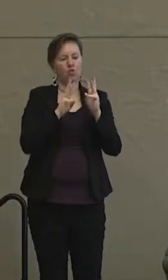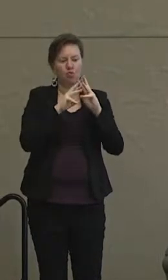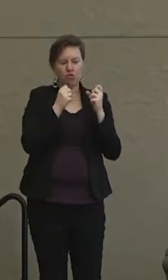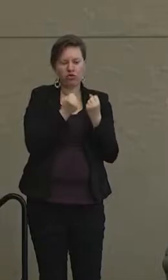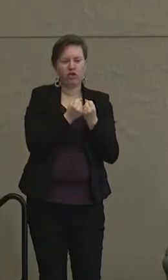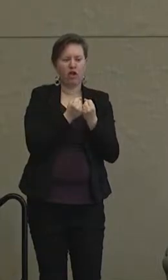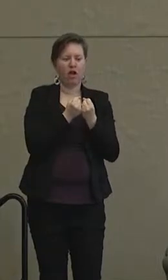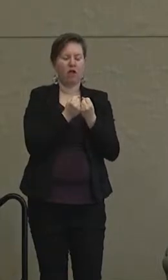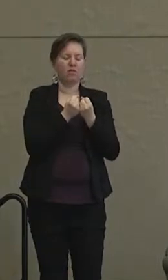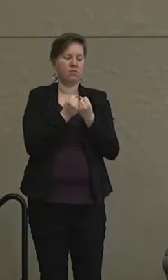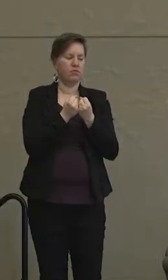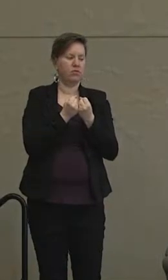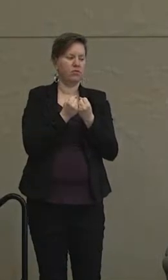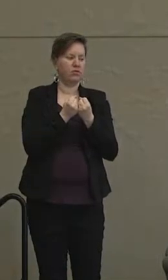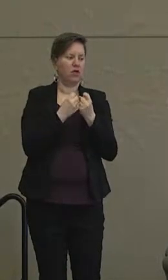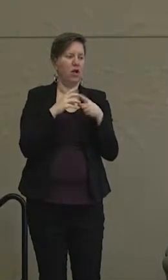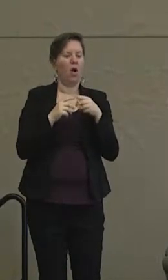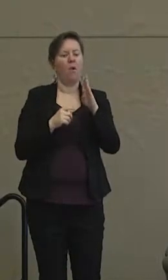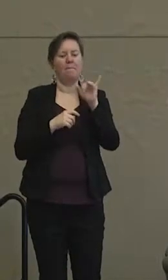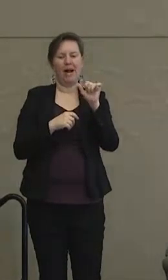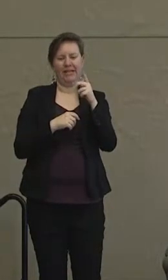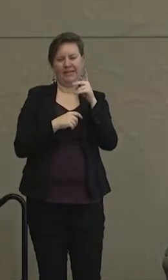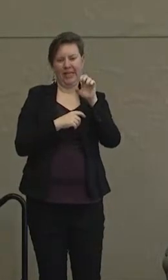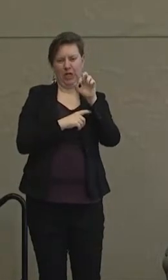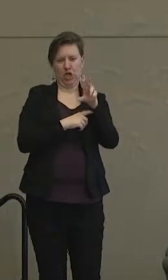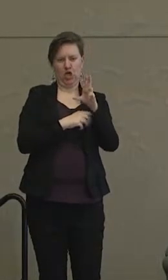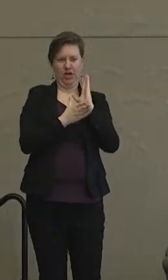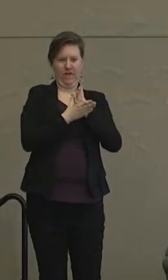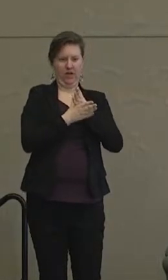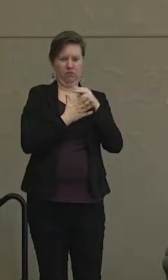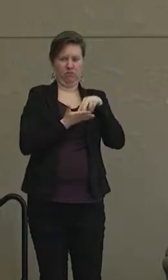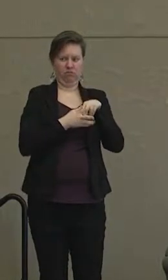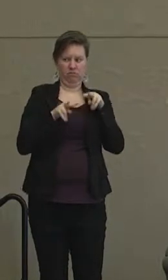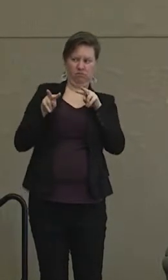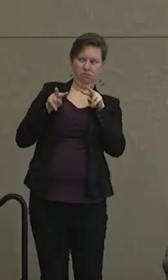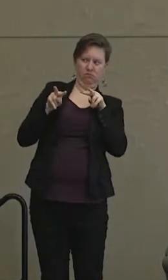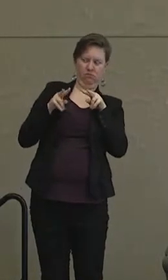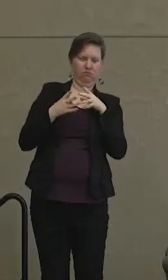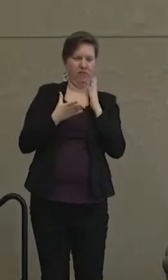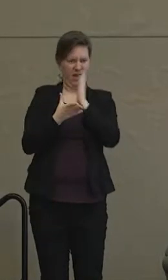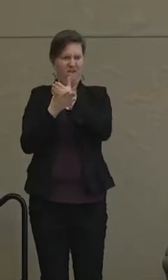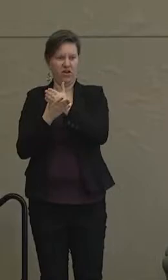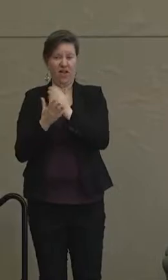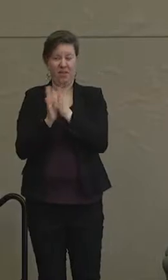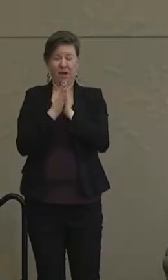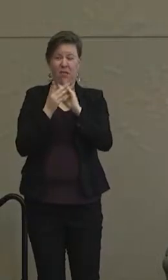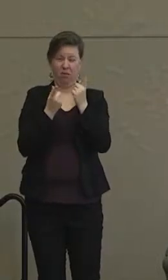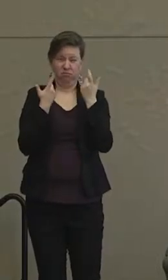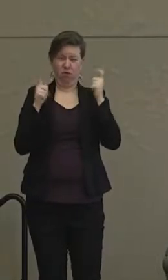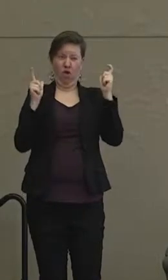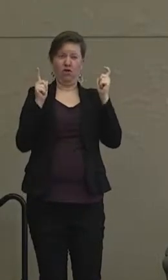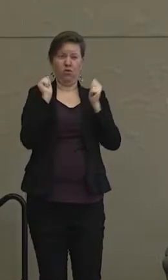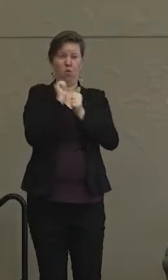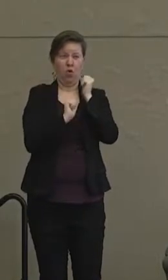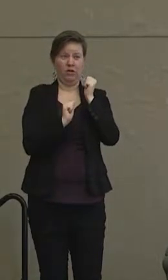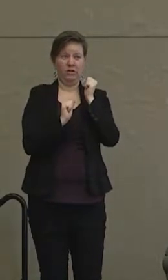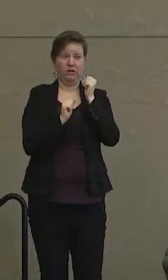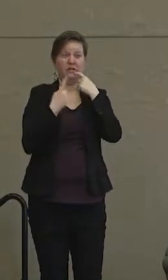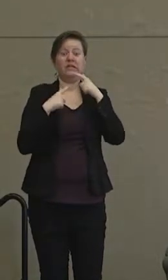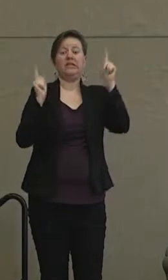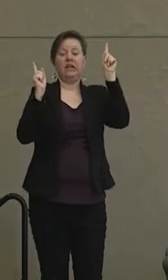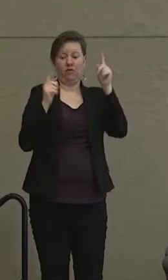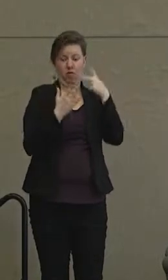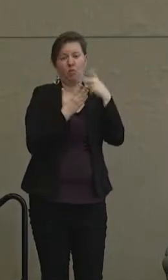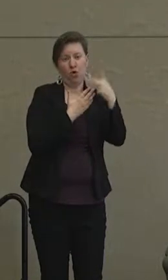workshops around bystander intervention. That's actually become, it's getting to be probably one of our larger and more successful